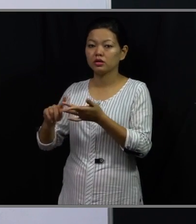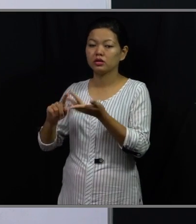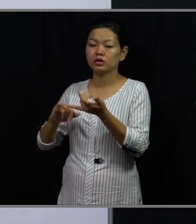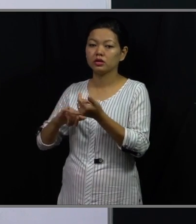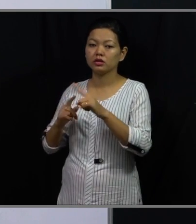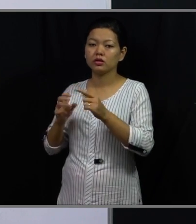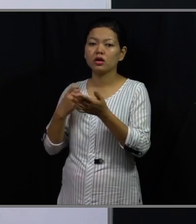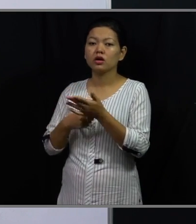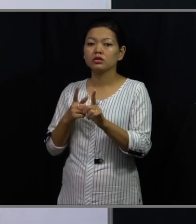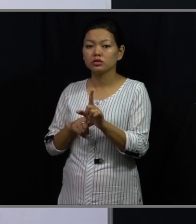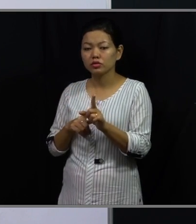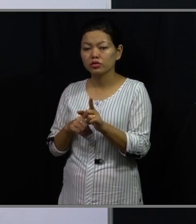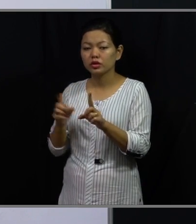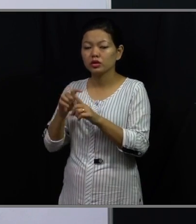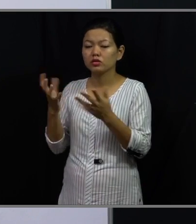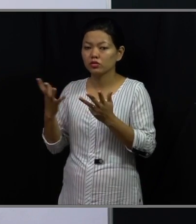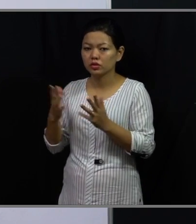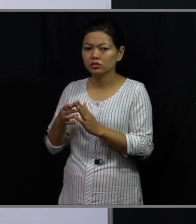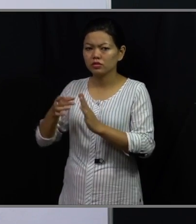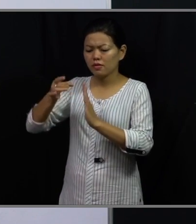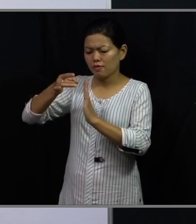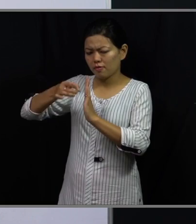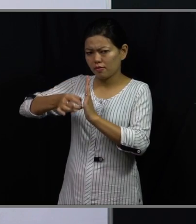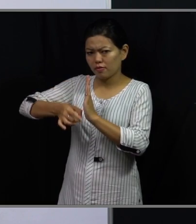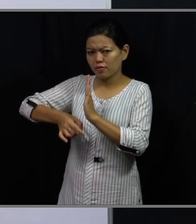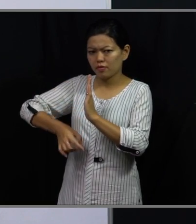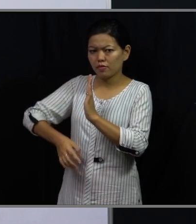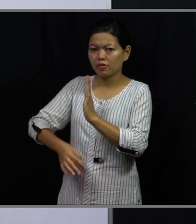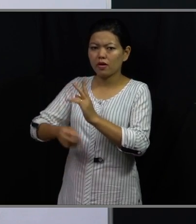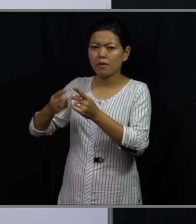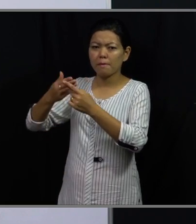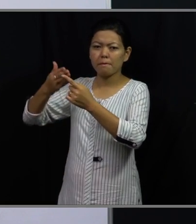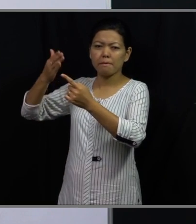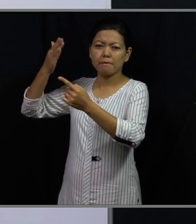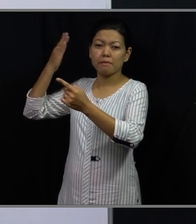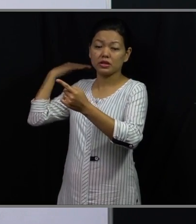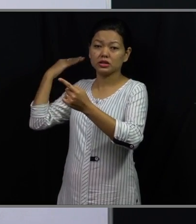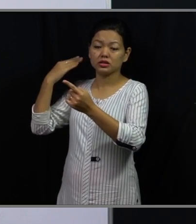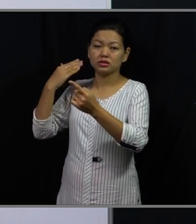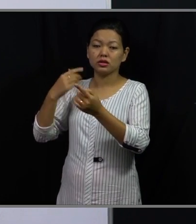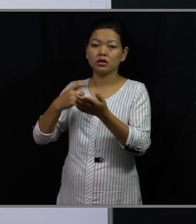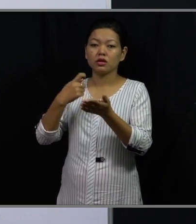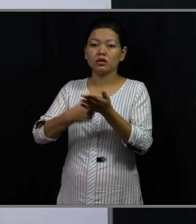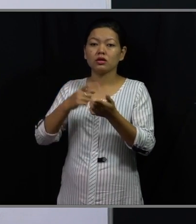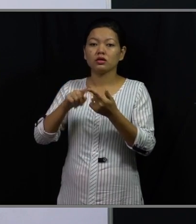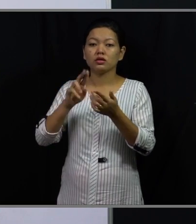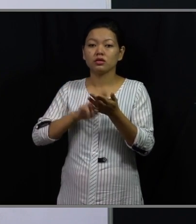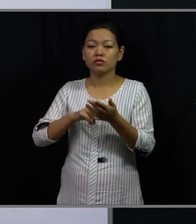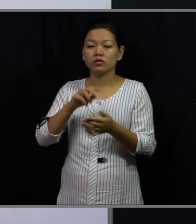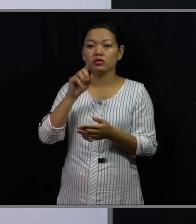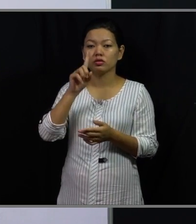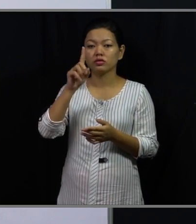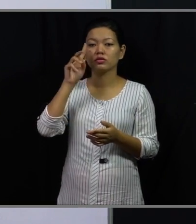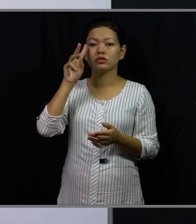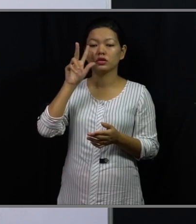it studies in detail about a particular event that happened. For example, revolt of 1857, okay, what were its